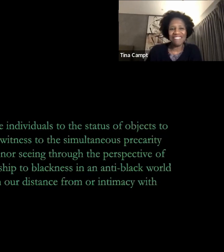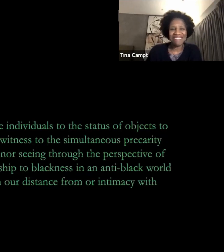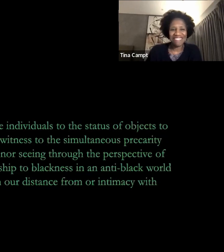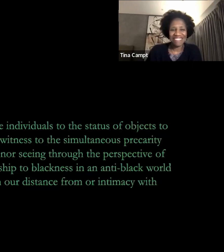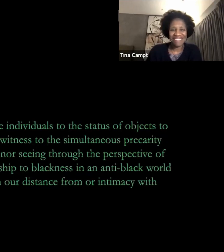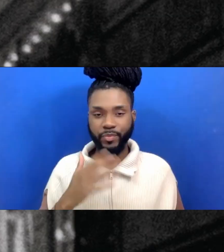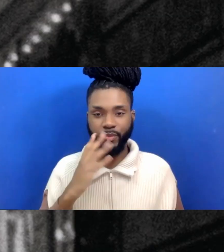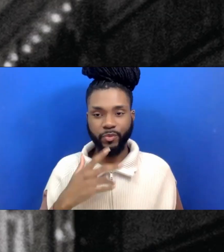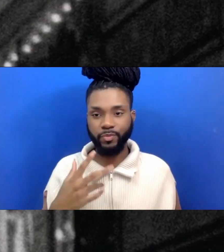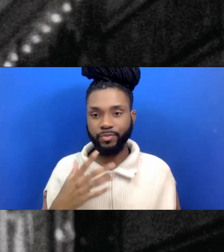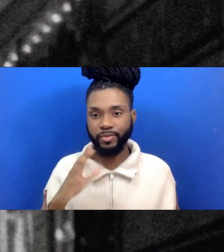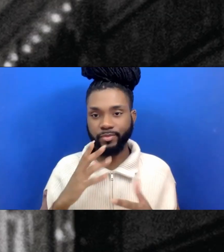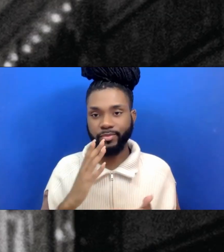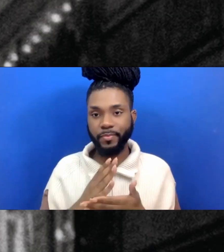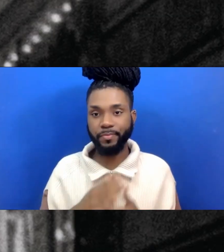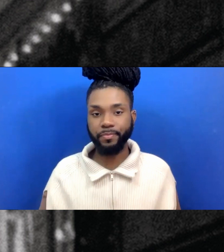there.